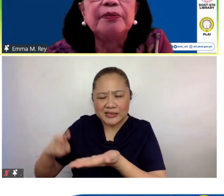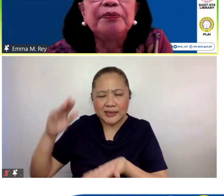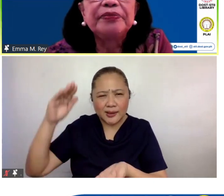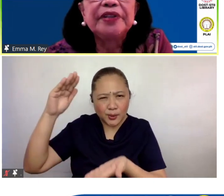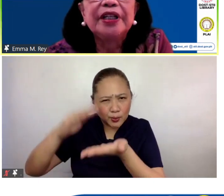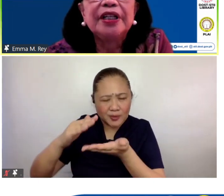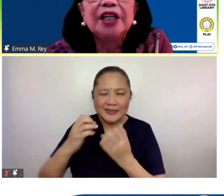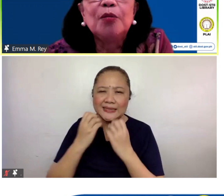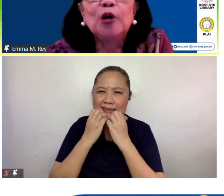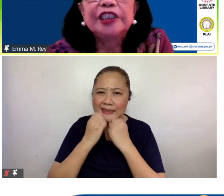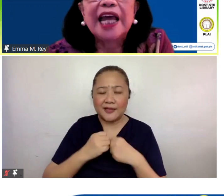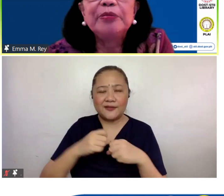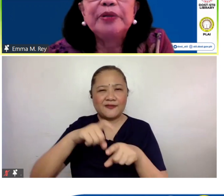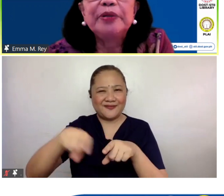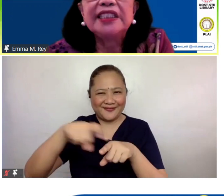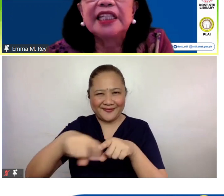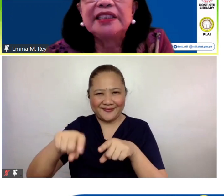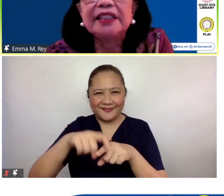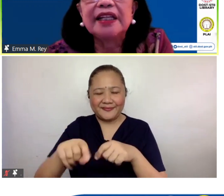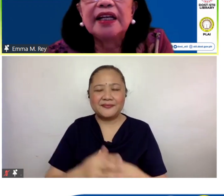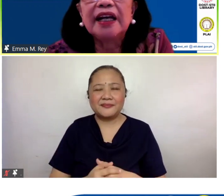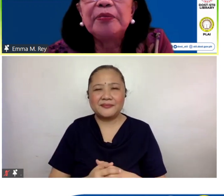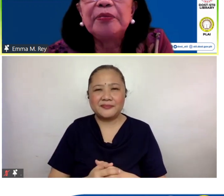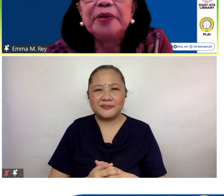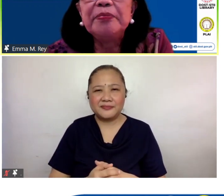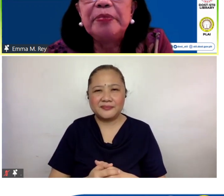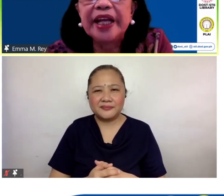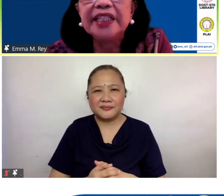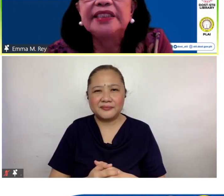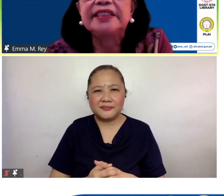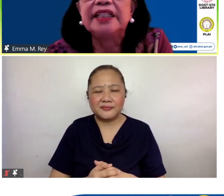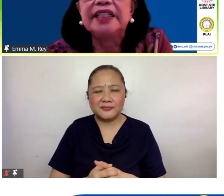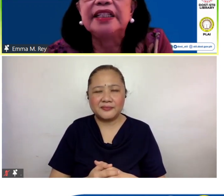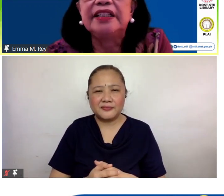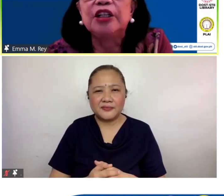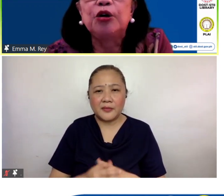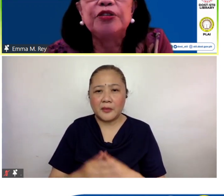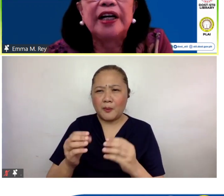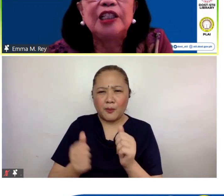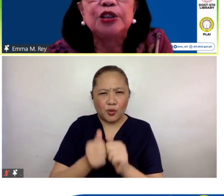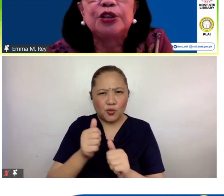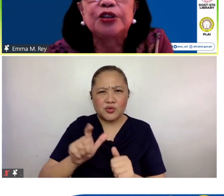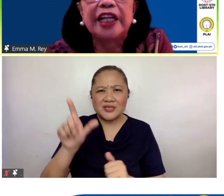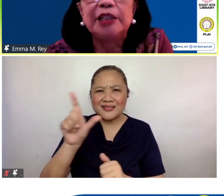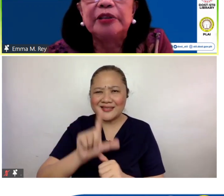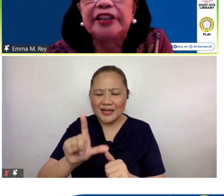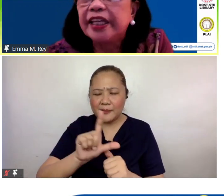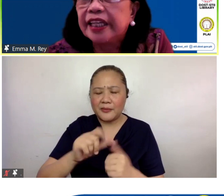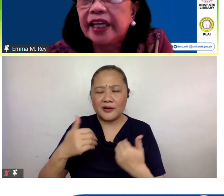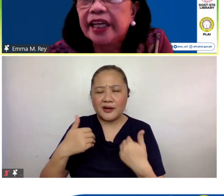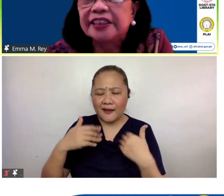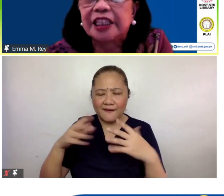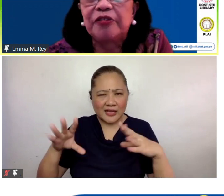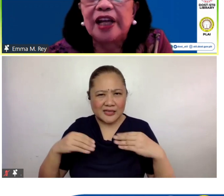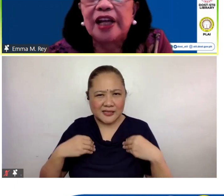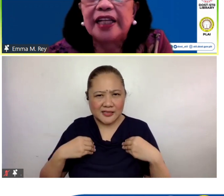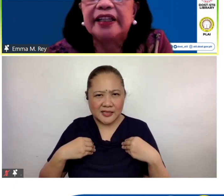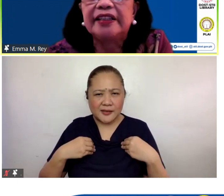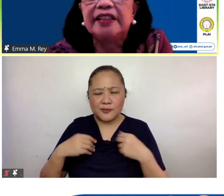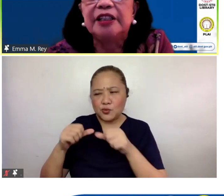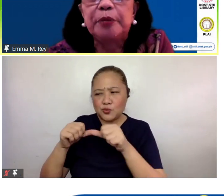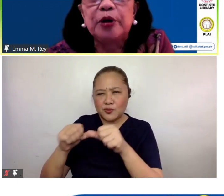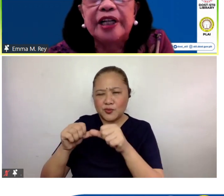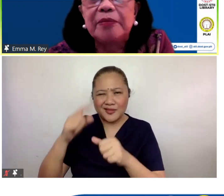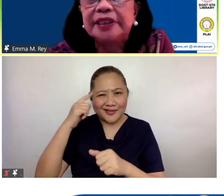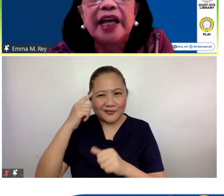energy. Most libraries have embraced in their core values sustainable thinking as reflected in